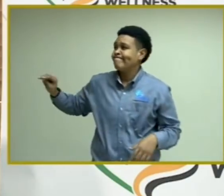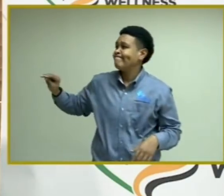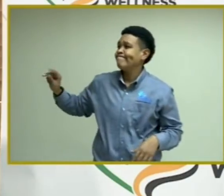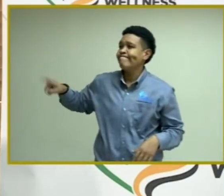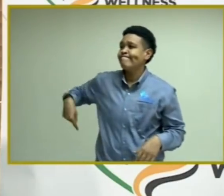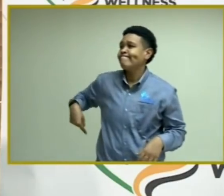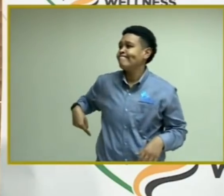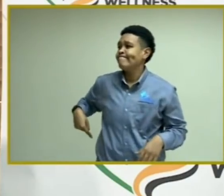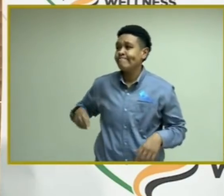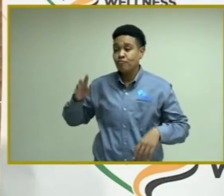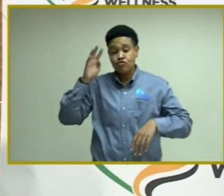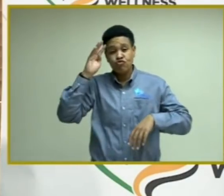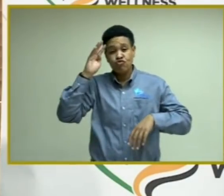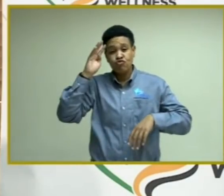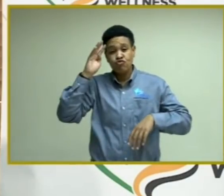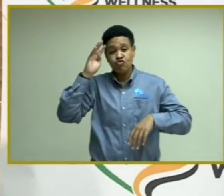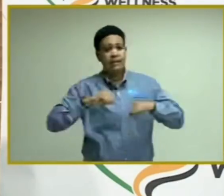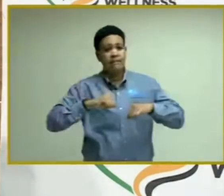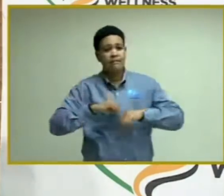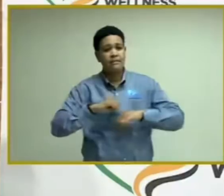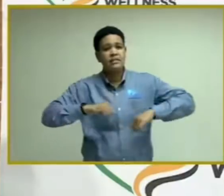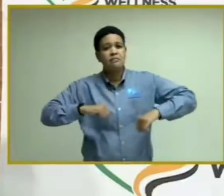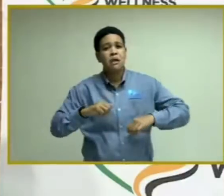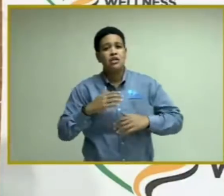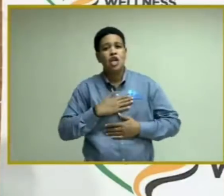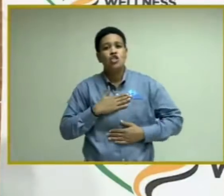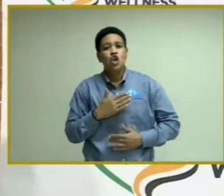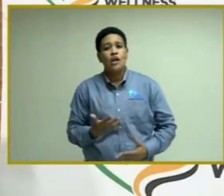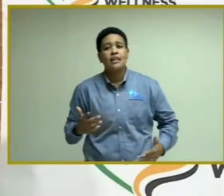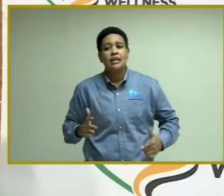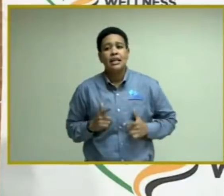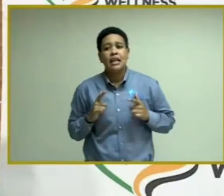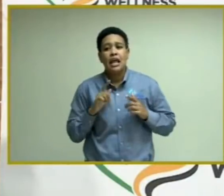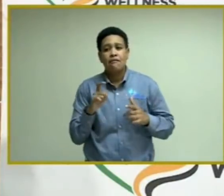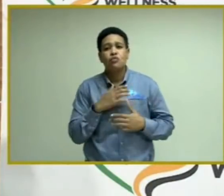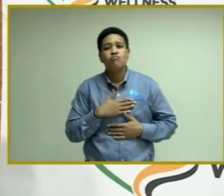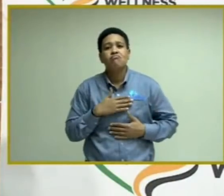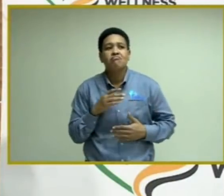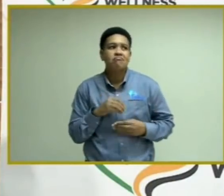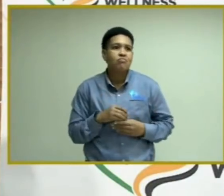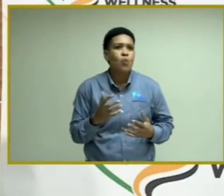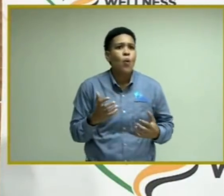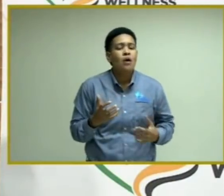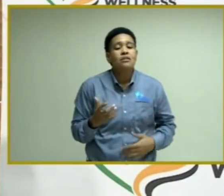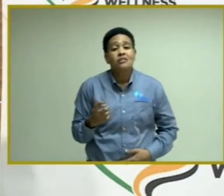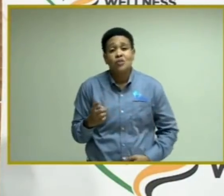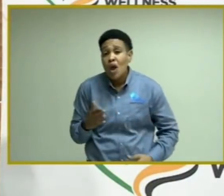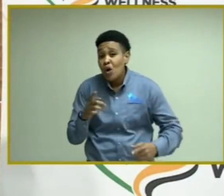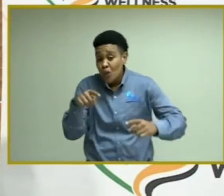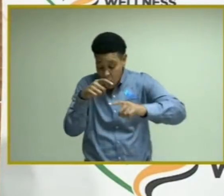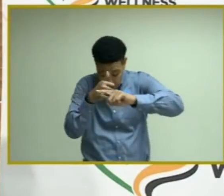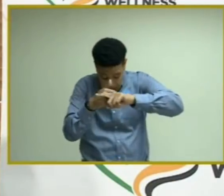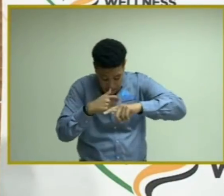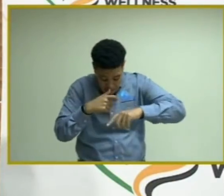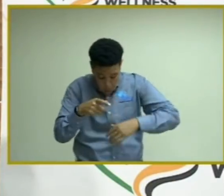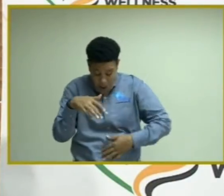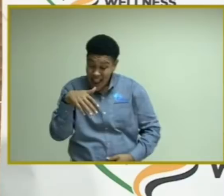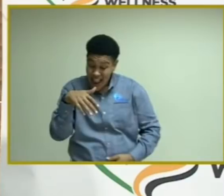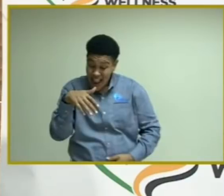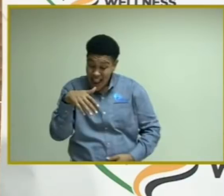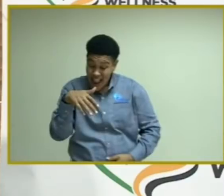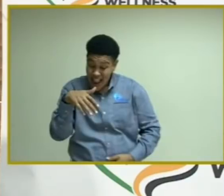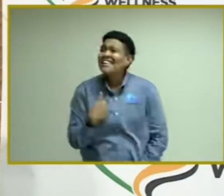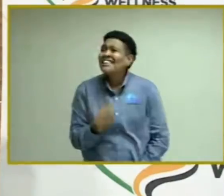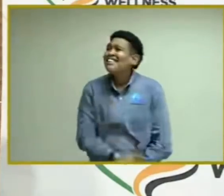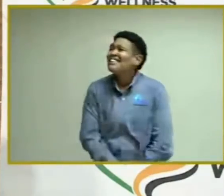space to enjoy the things in life that you're accustomed to. And so I really want to urge those who are not yet